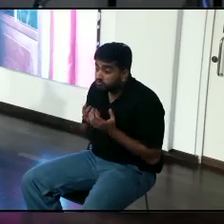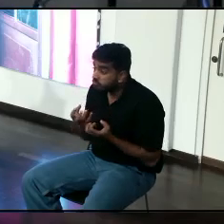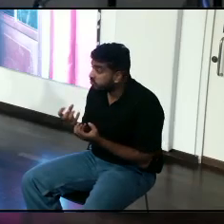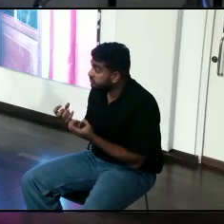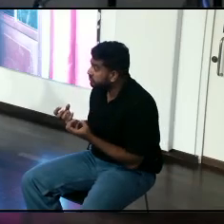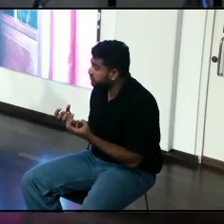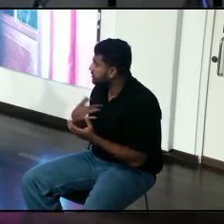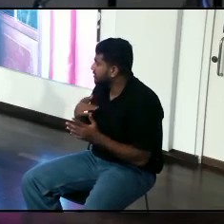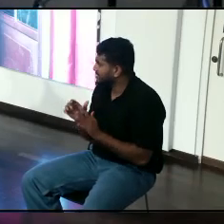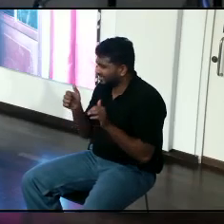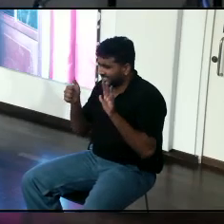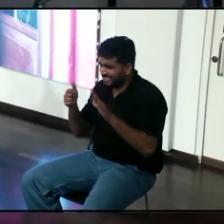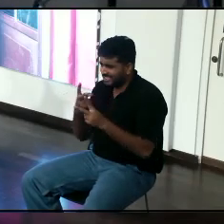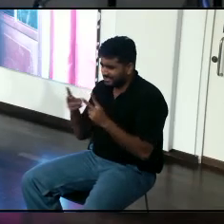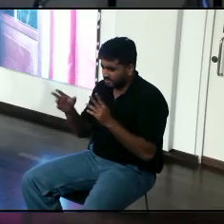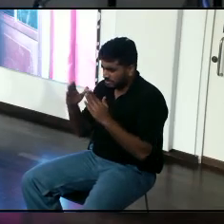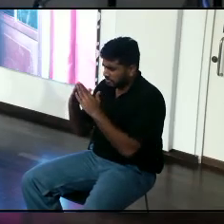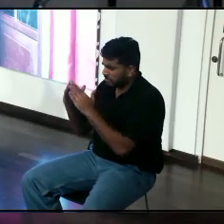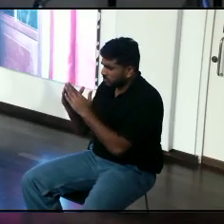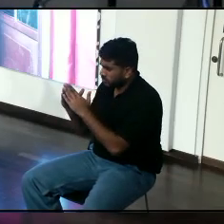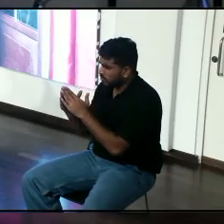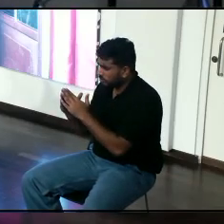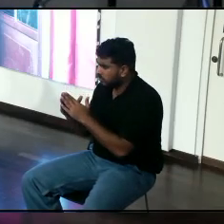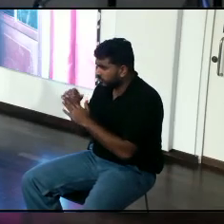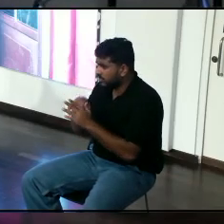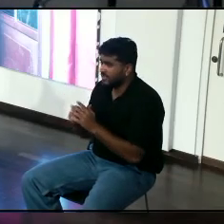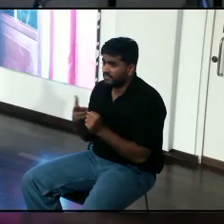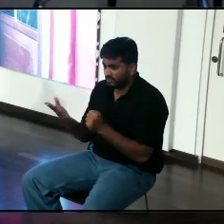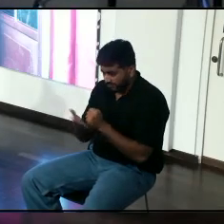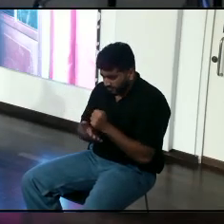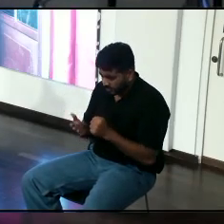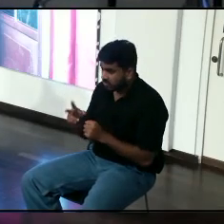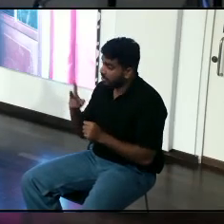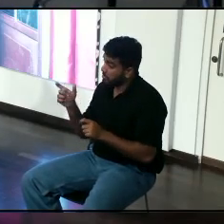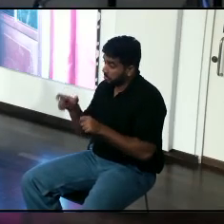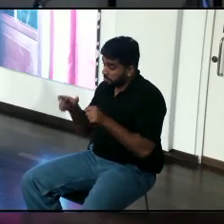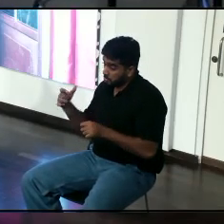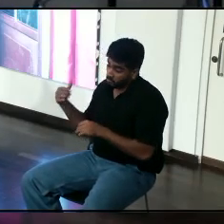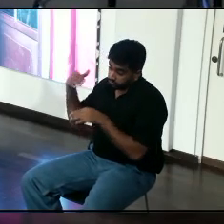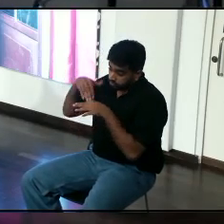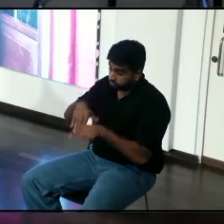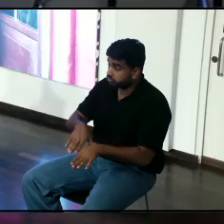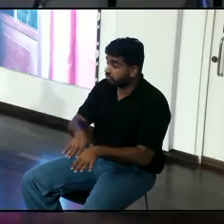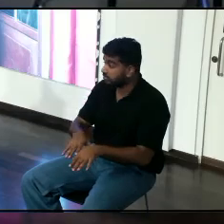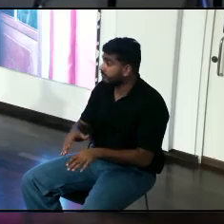of 6 heritage homes in Goa that were built during the colonial Portuguese era.